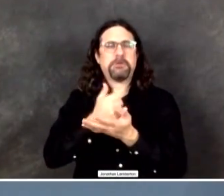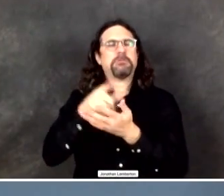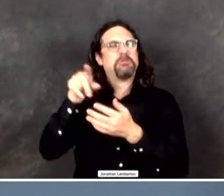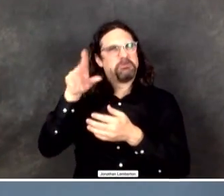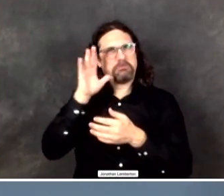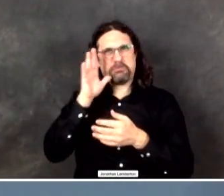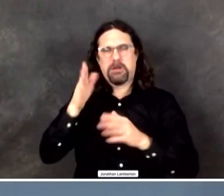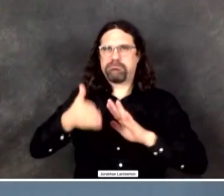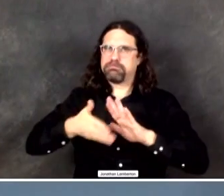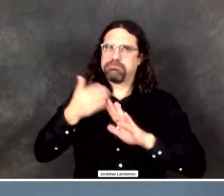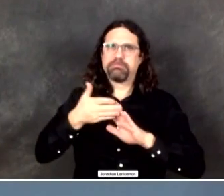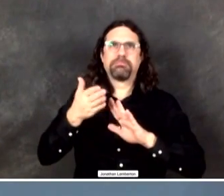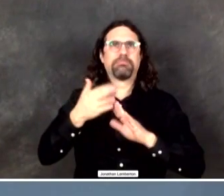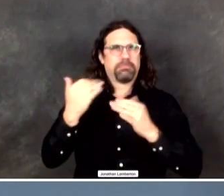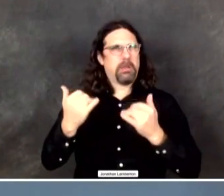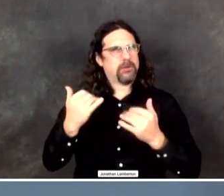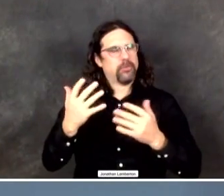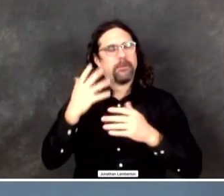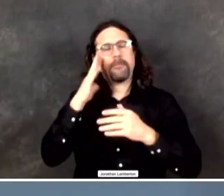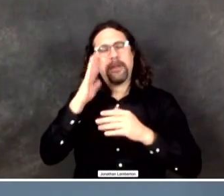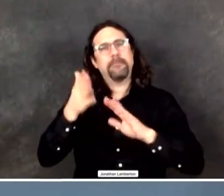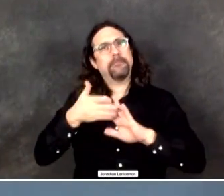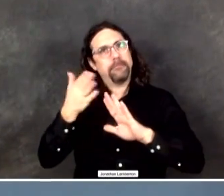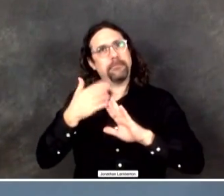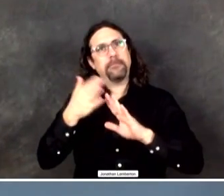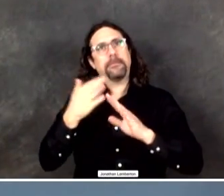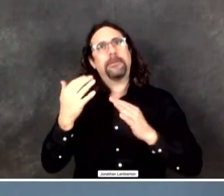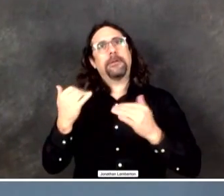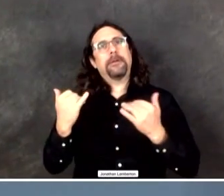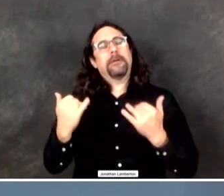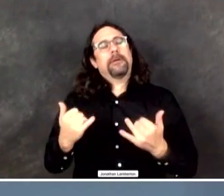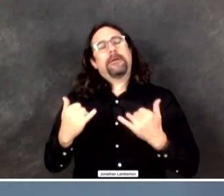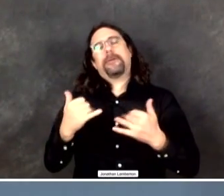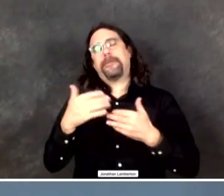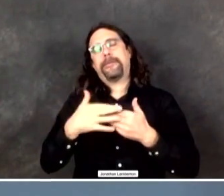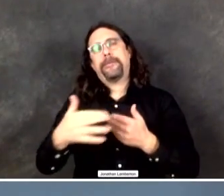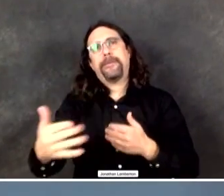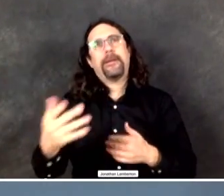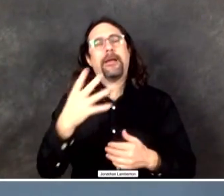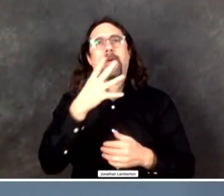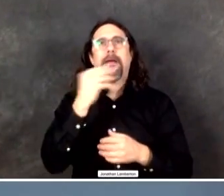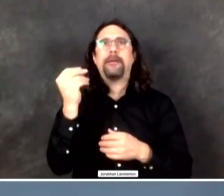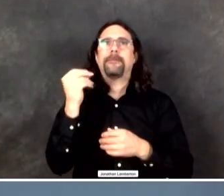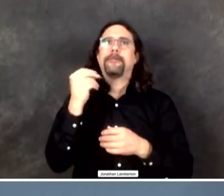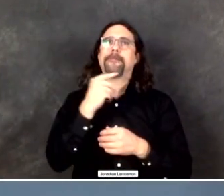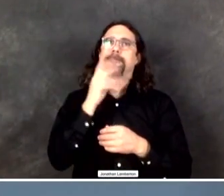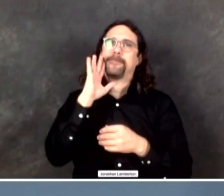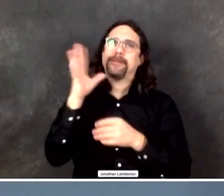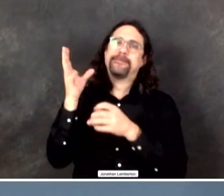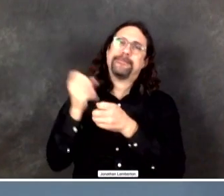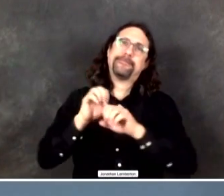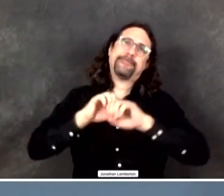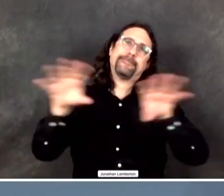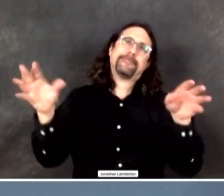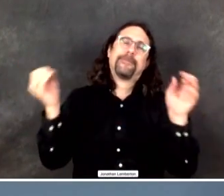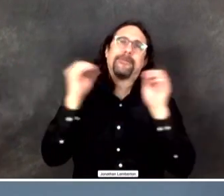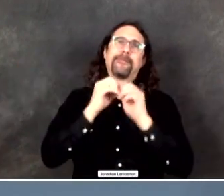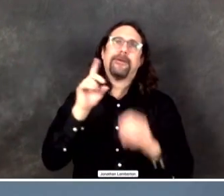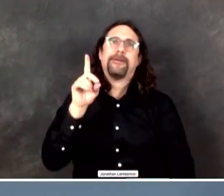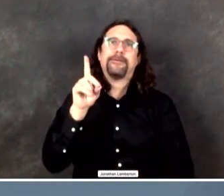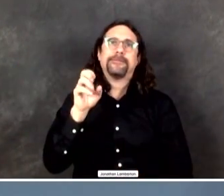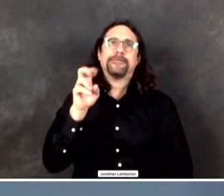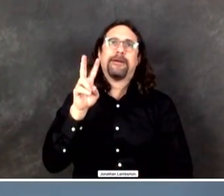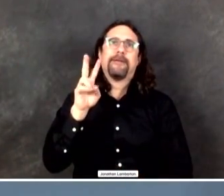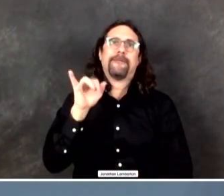system in the world is ordering devices right now, and we are at the top of the list because of your